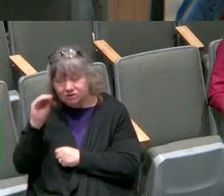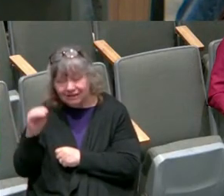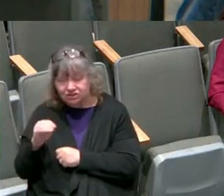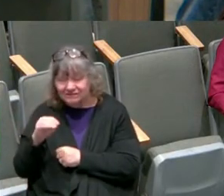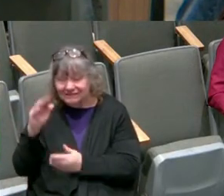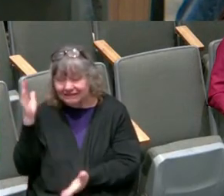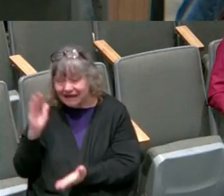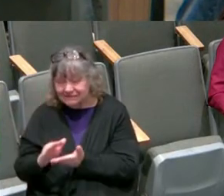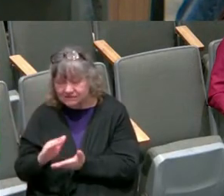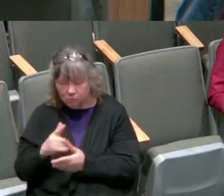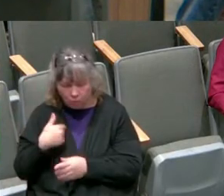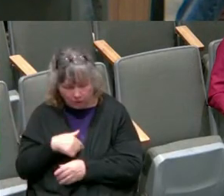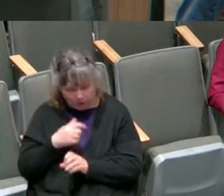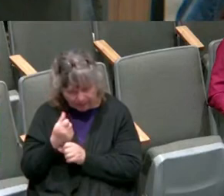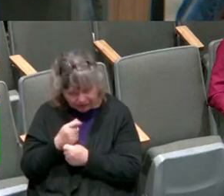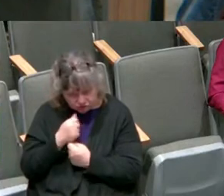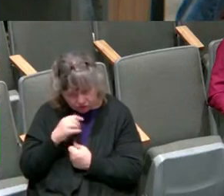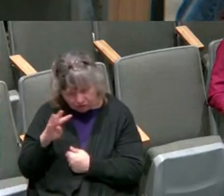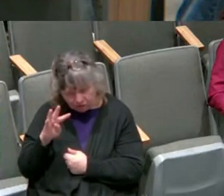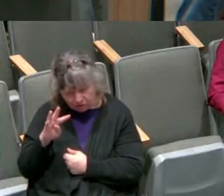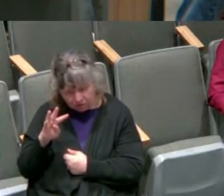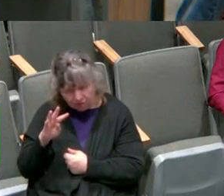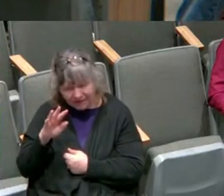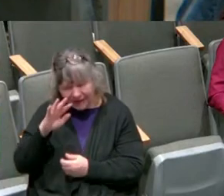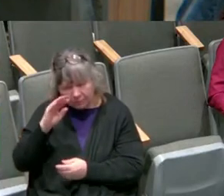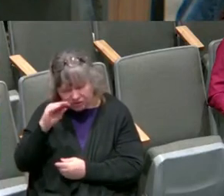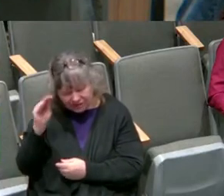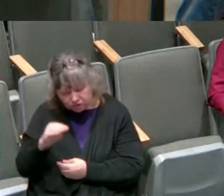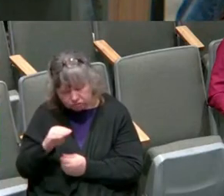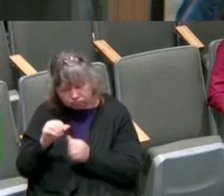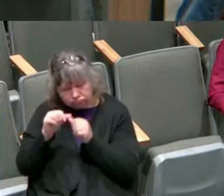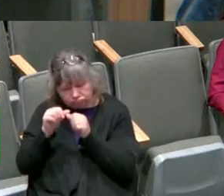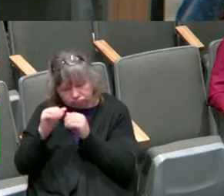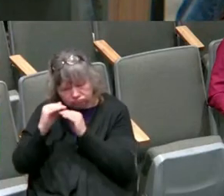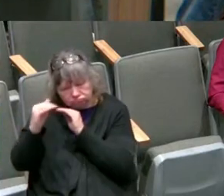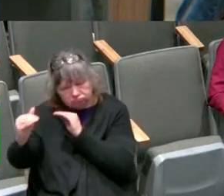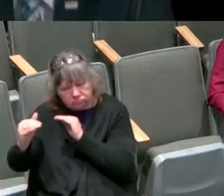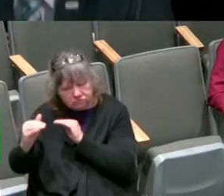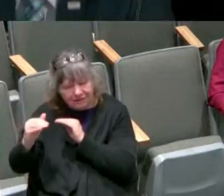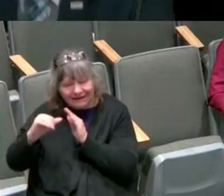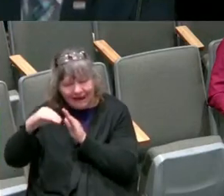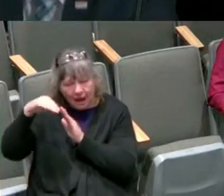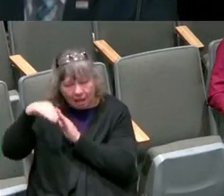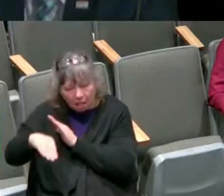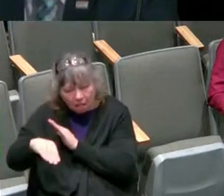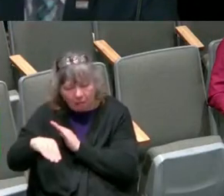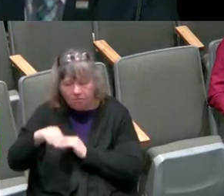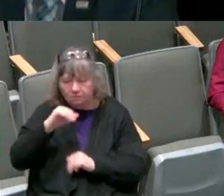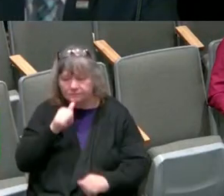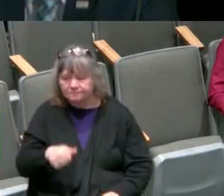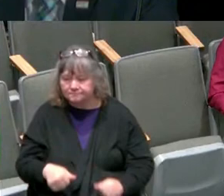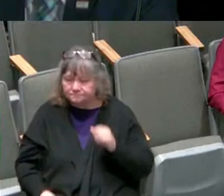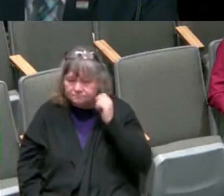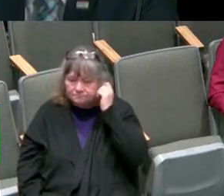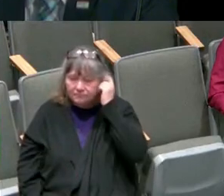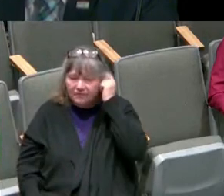down and we want to make sure that net percentage actually goes slightly up thank you